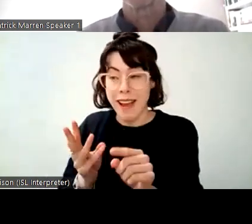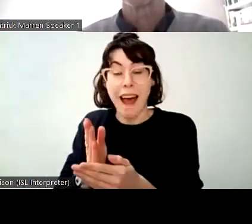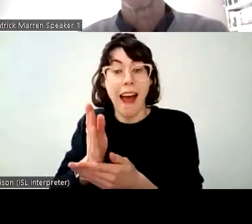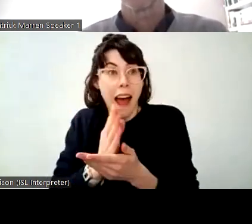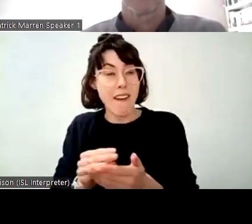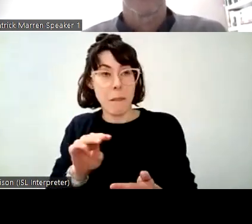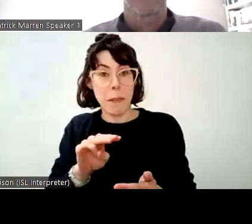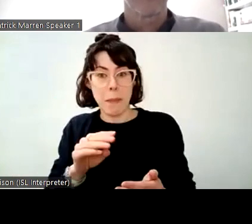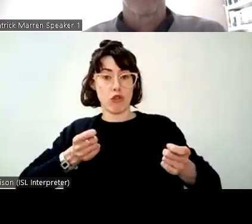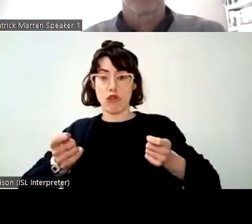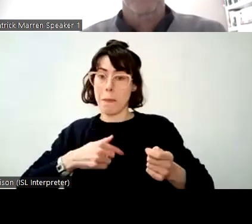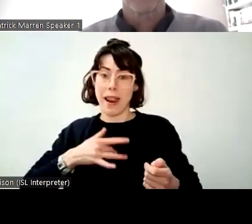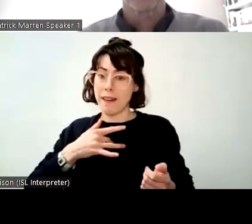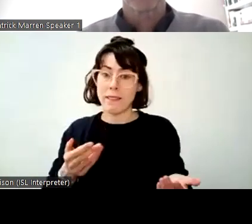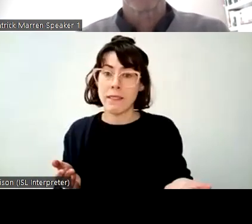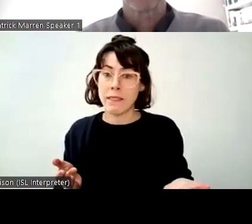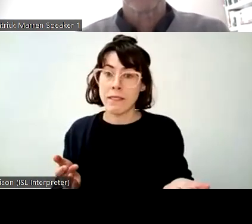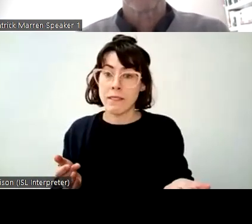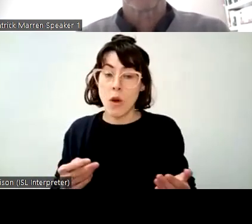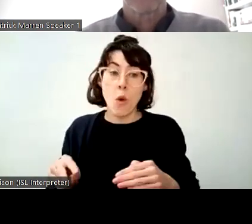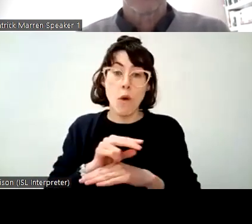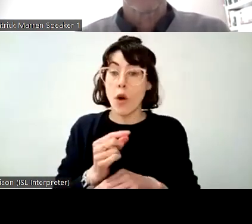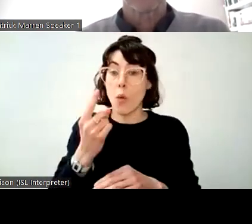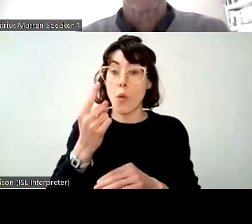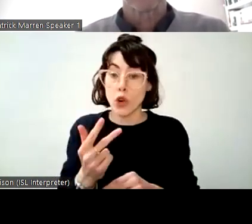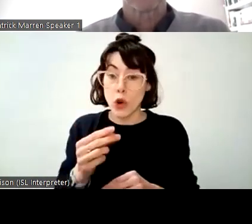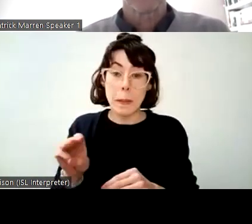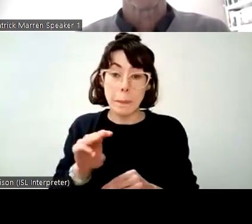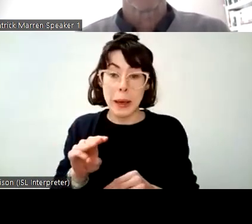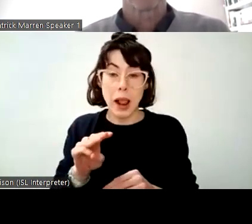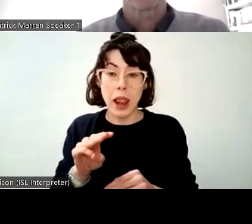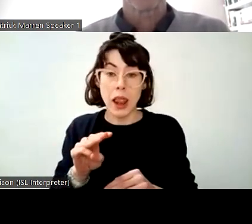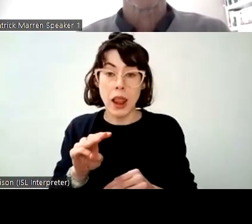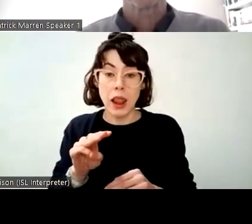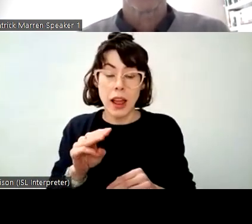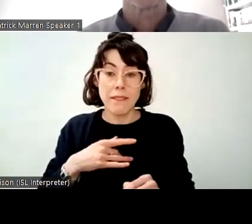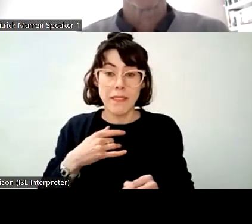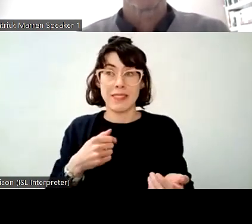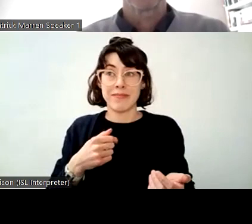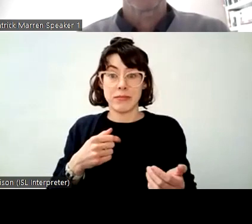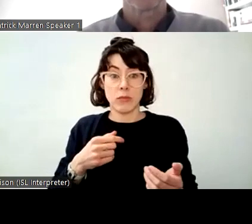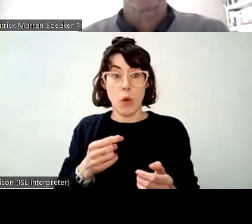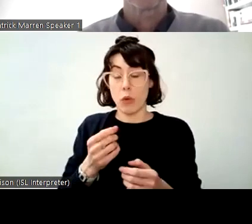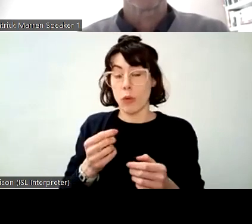don't feel in control of their lives. Over 1/3 of people believe that their voice is actually heard within the political system. So